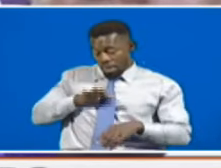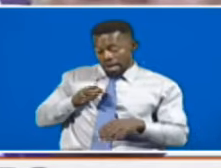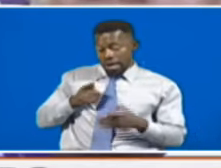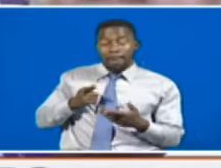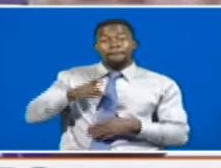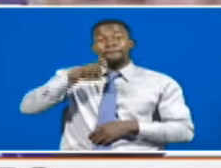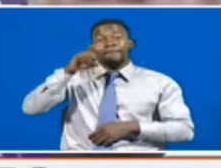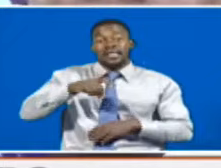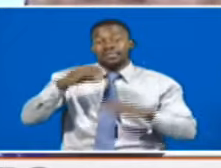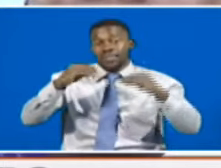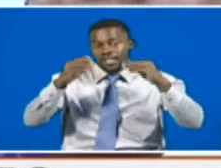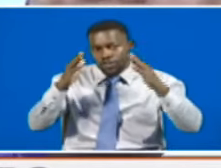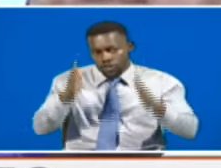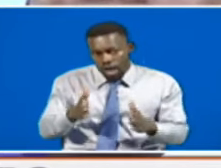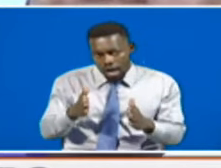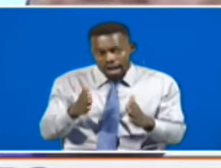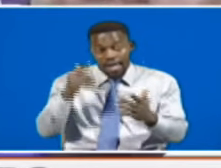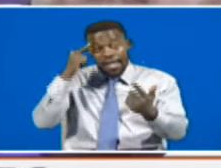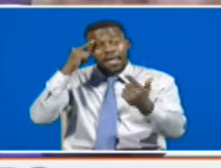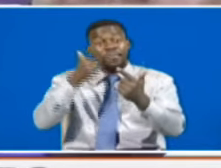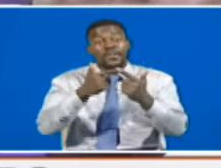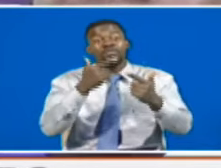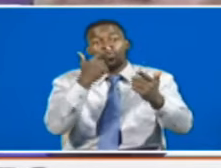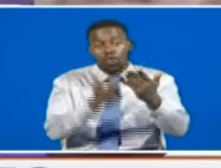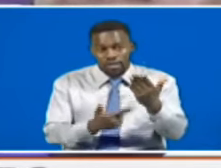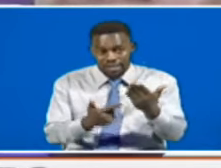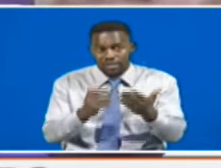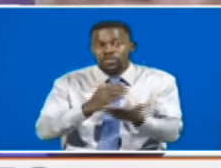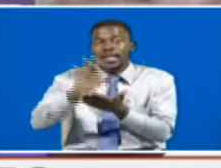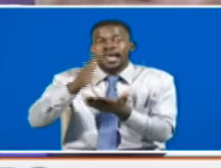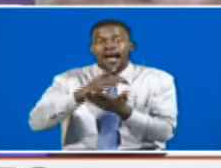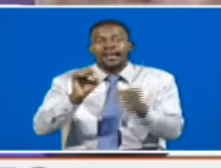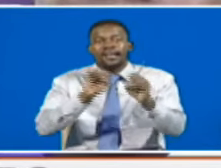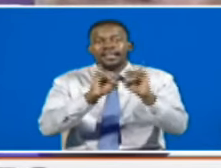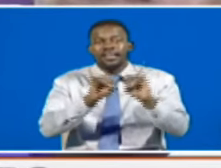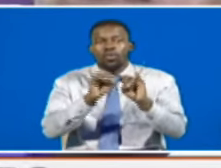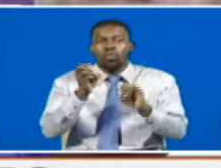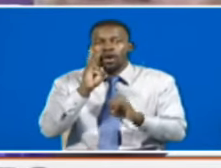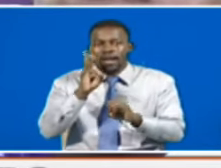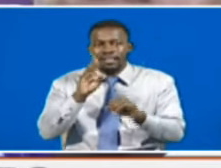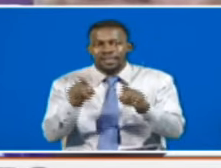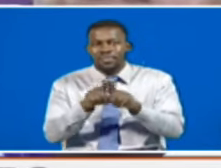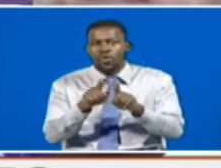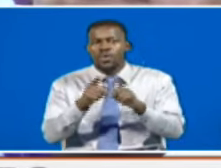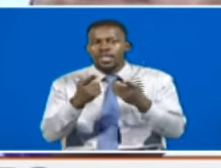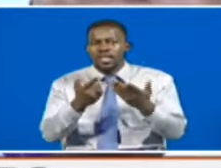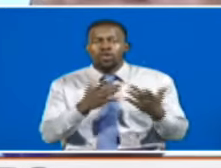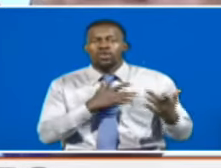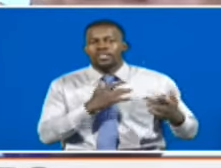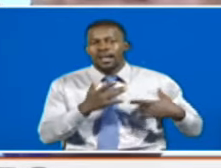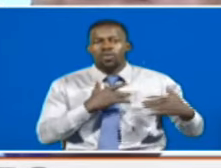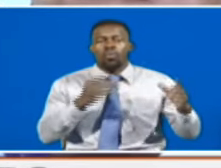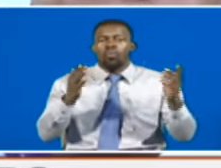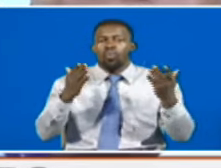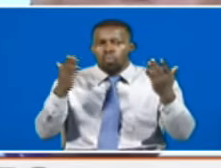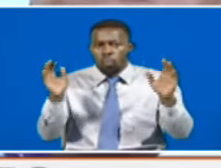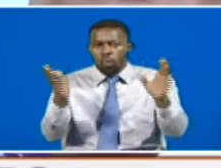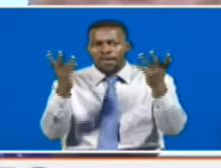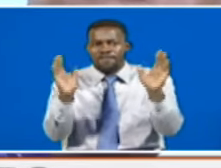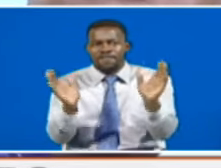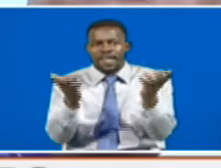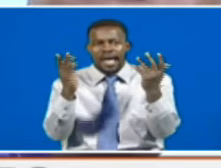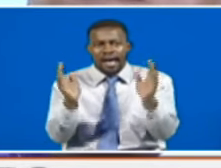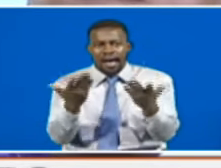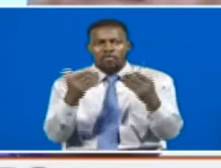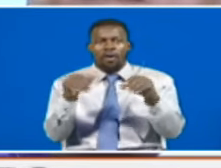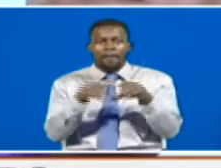motto is our sister's keeper. We simply care for the welfare of our members, that if our member is not